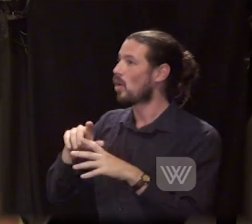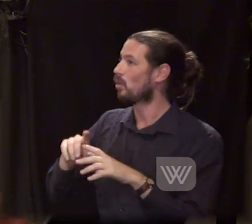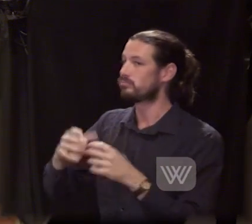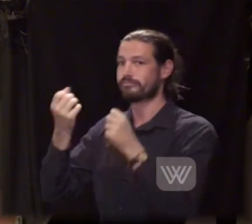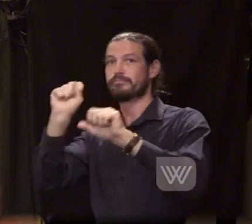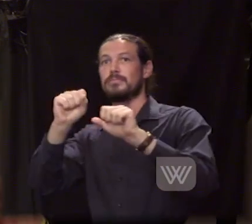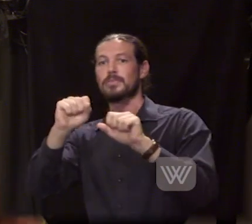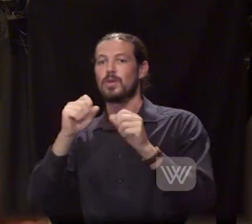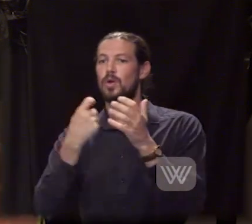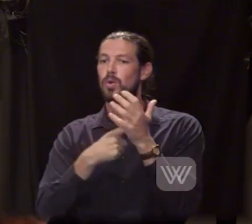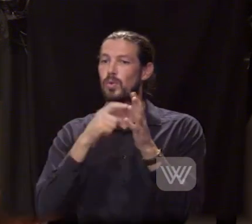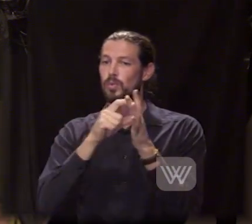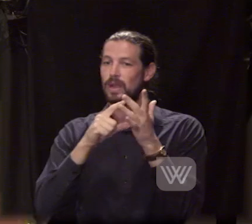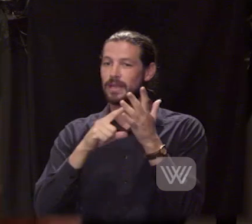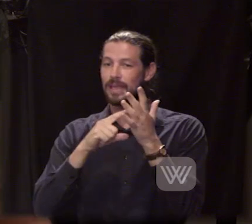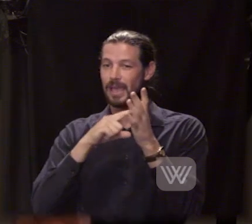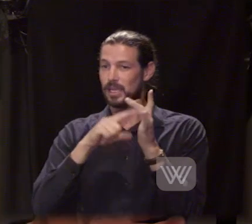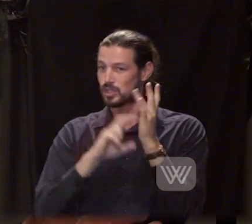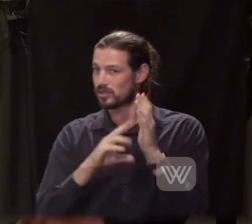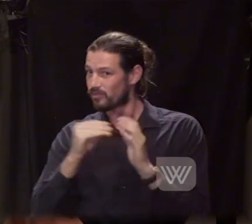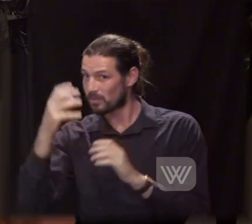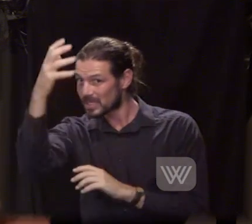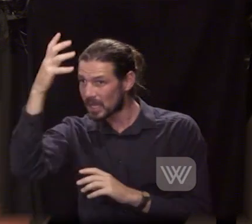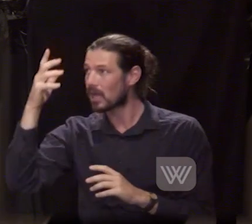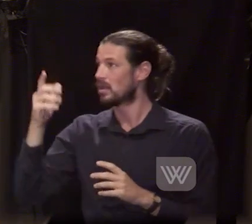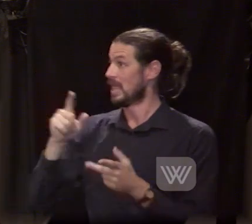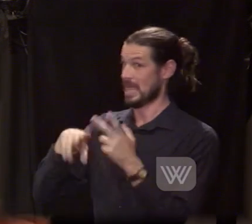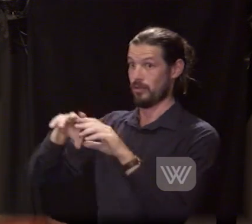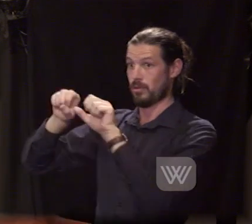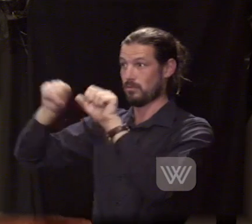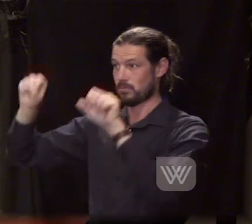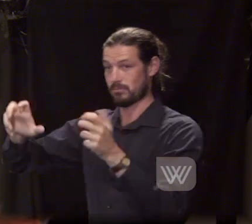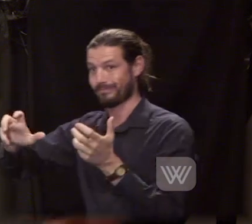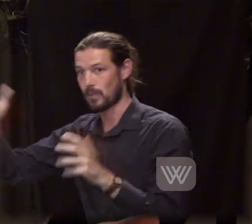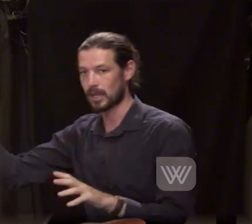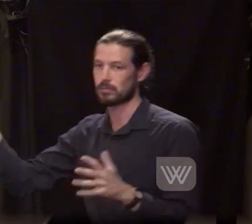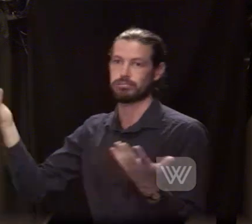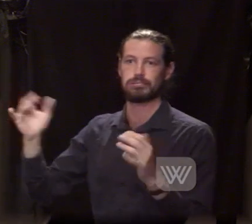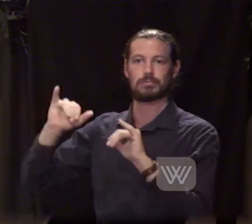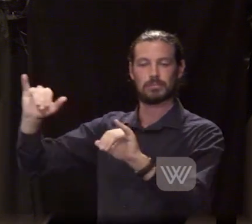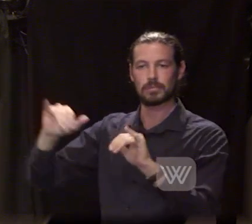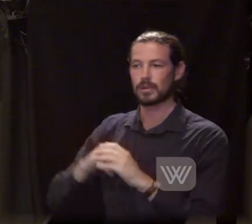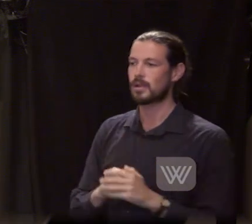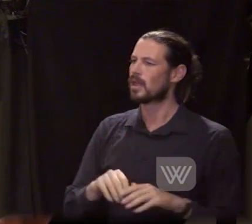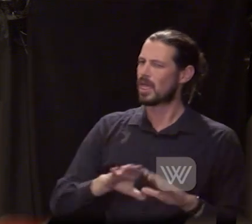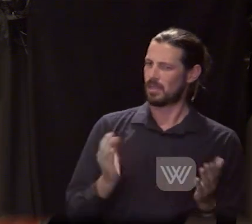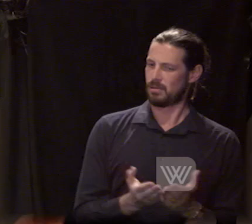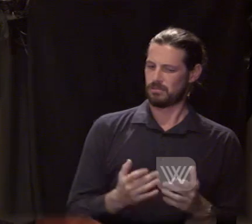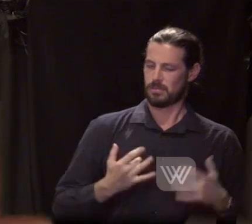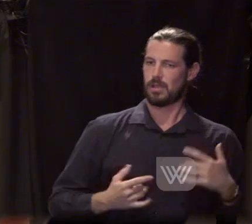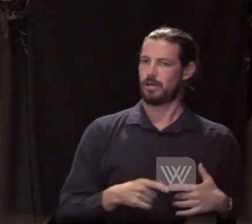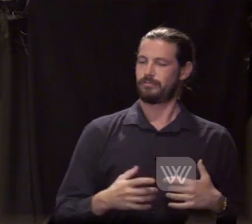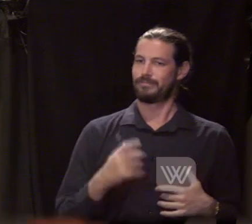have redundancies and you're going to have the ability to test it out before we go there. But life on Earth is easy compared to that. We